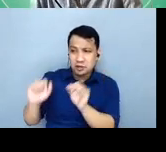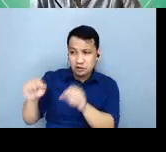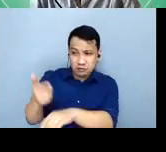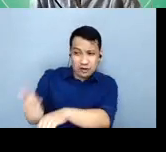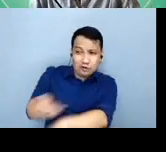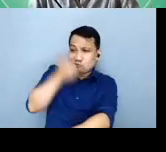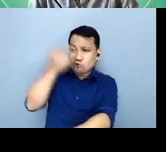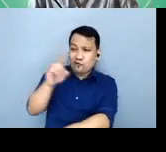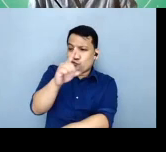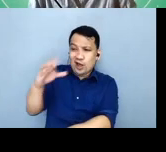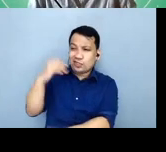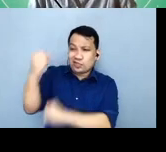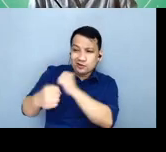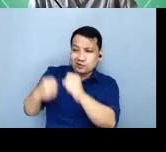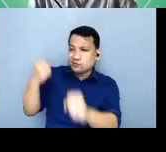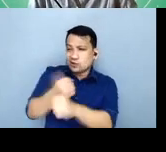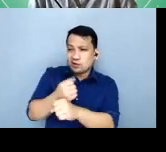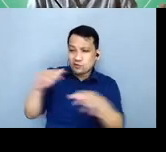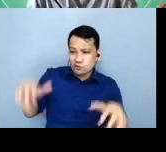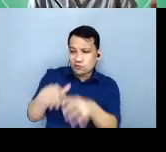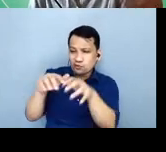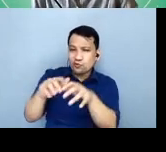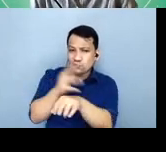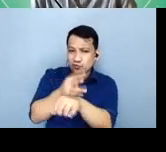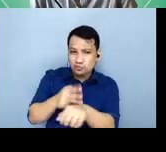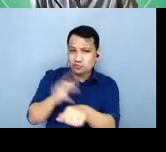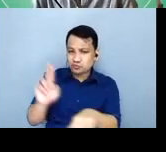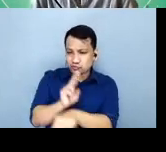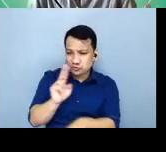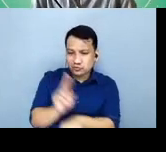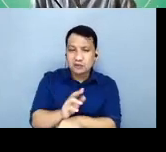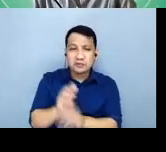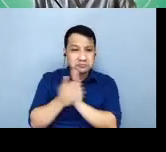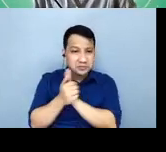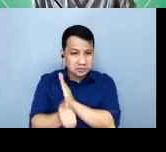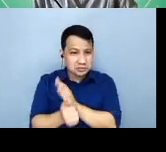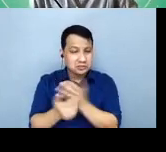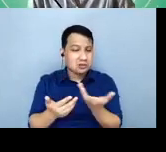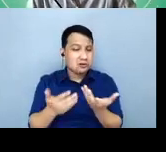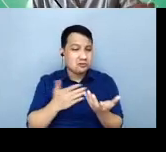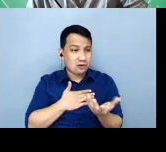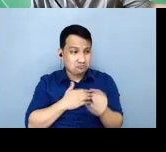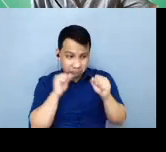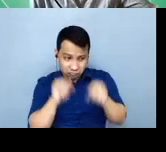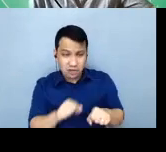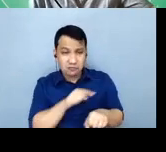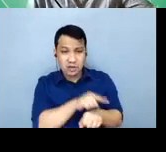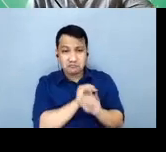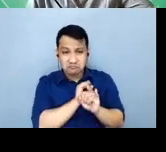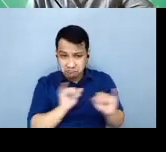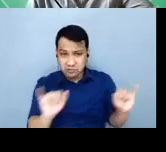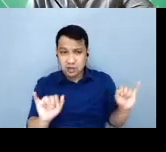that I source, would the labor or the crafts or the skilled labor that I use, do they have